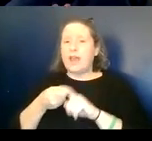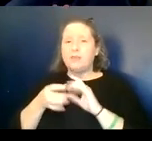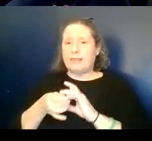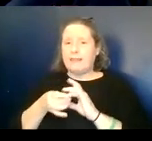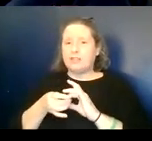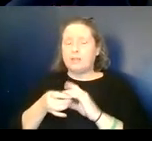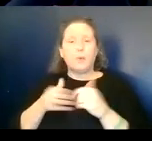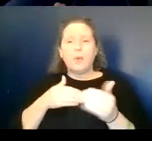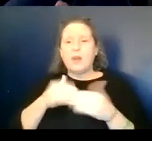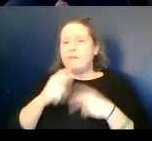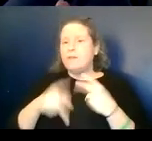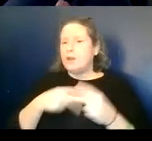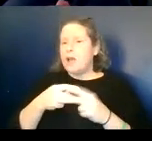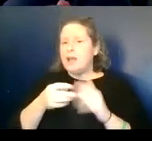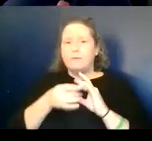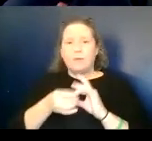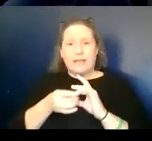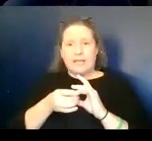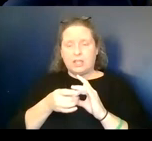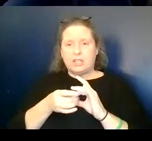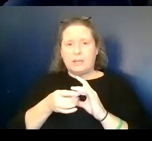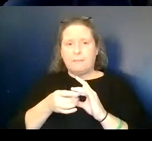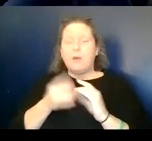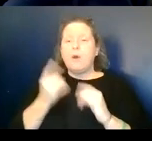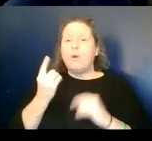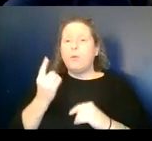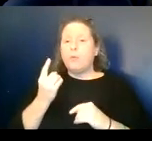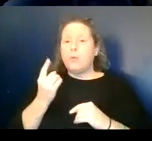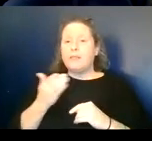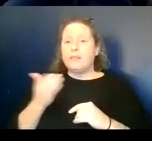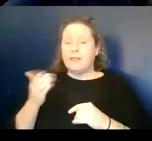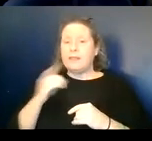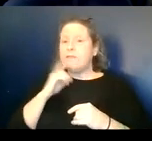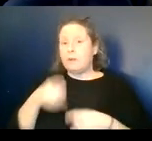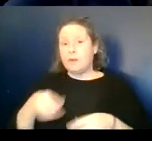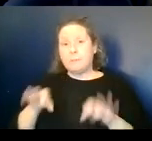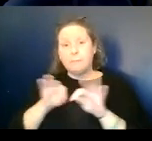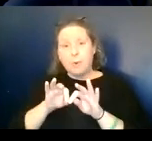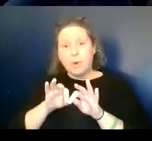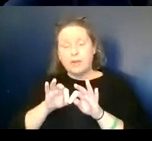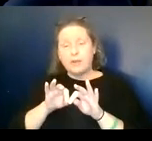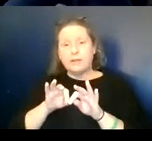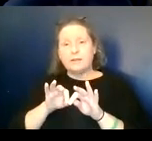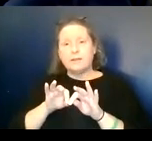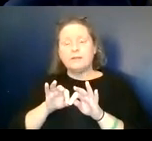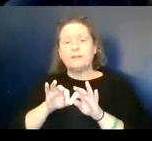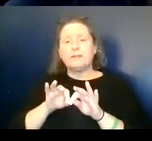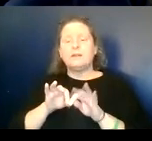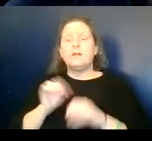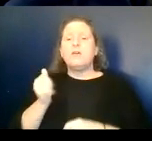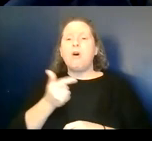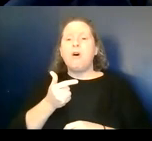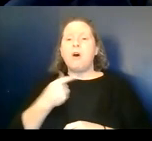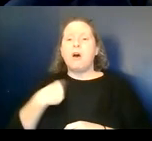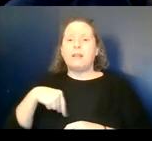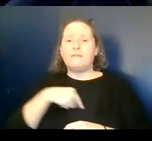want to choose. One thing that is very important, we all have